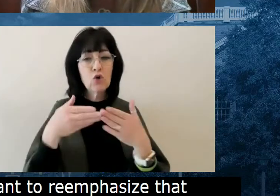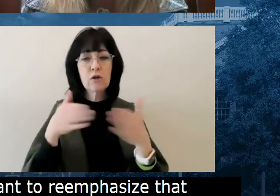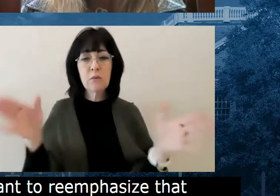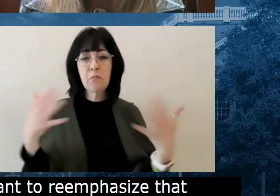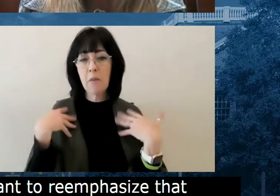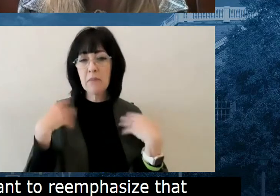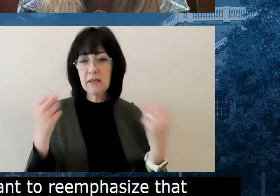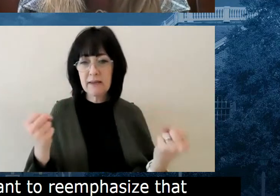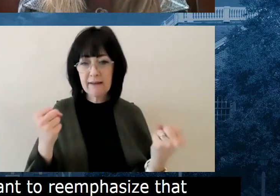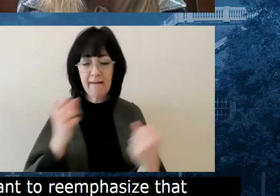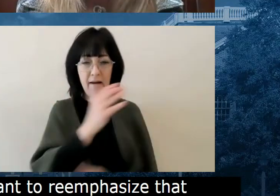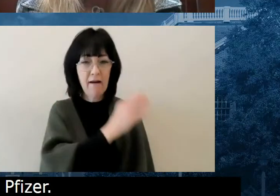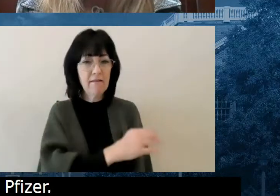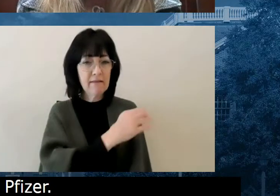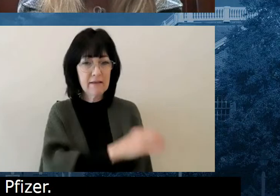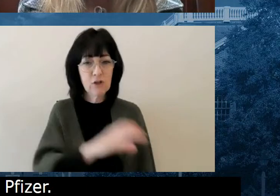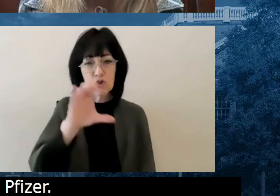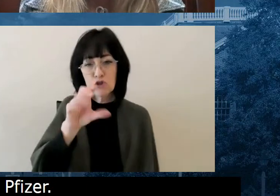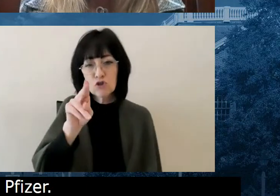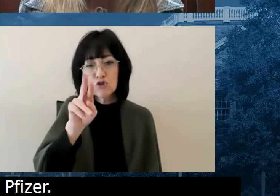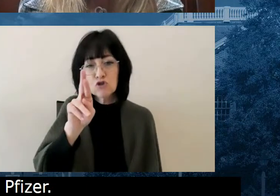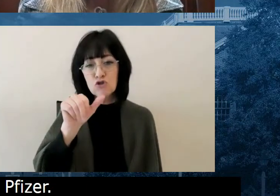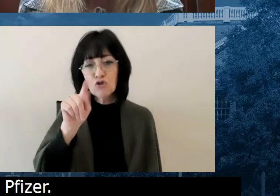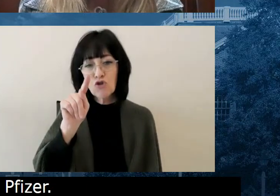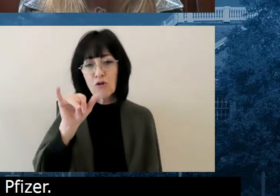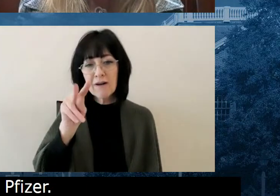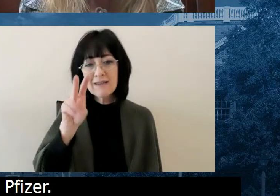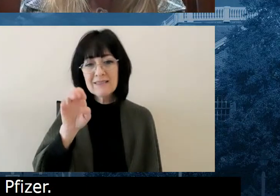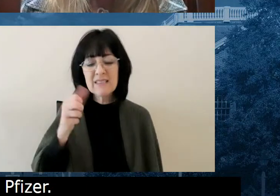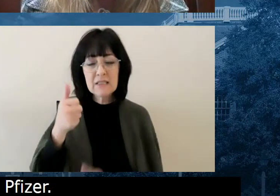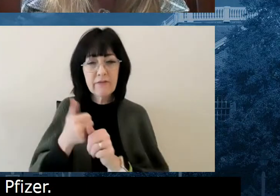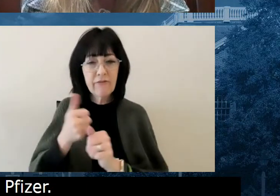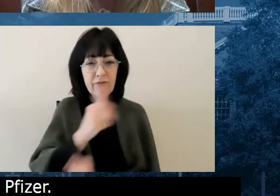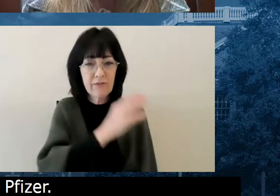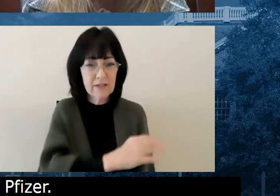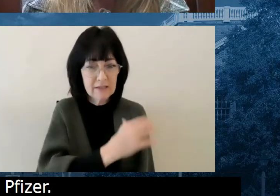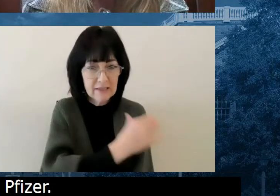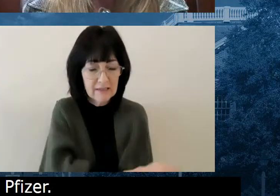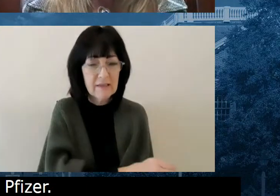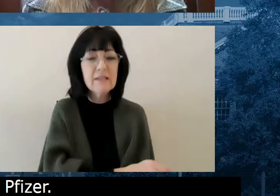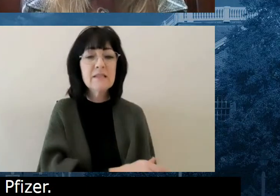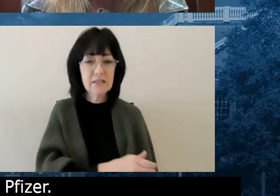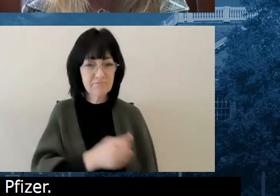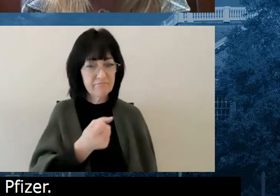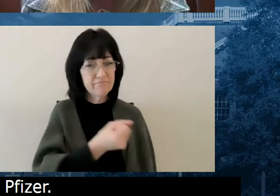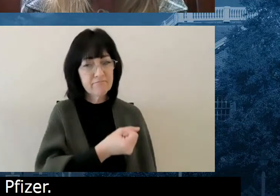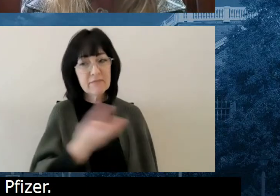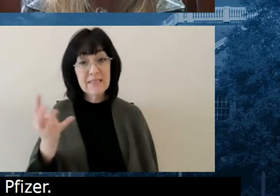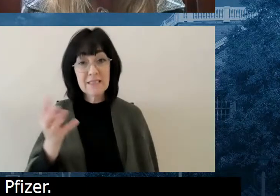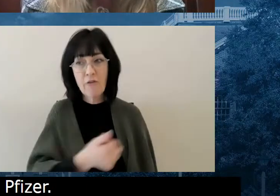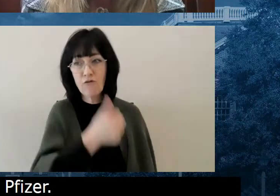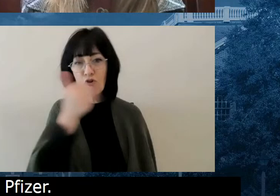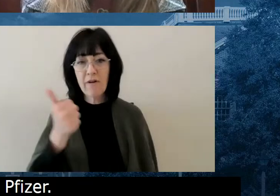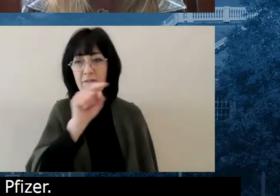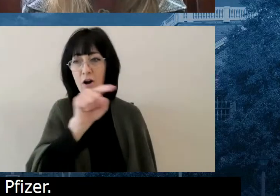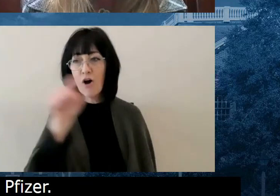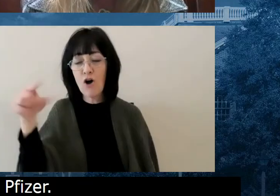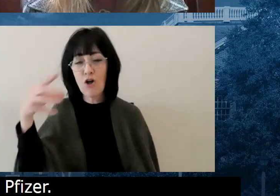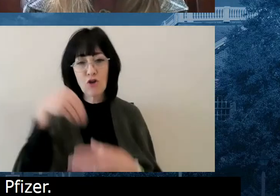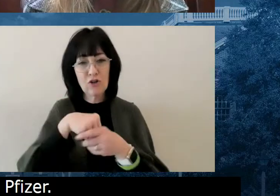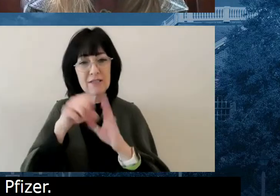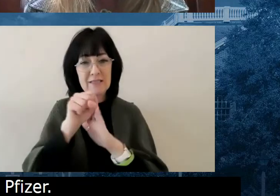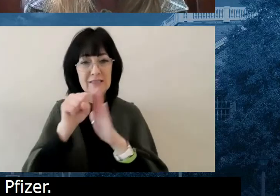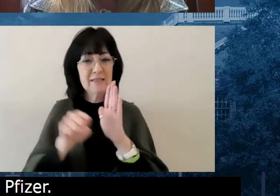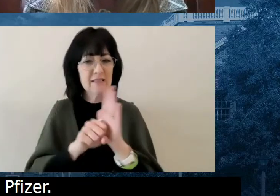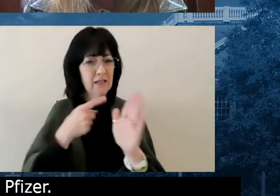includes curative clinics, and a number of other partners in the states. But we're ready for it,